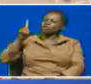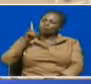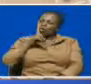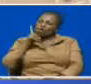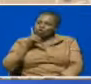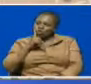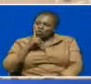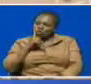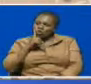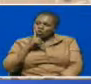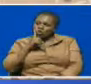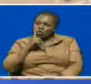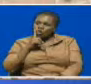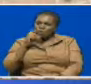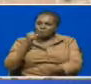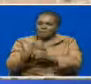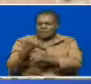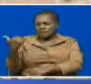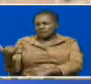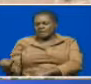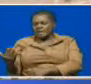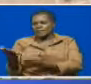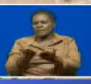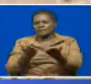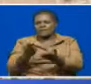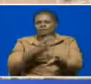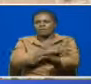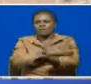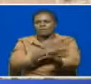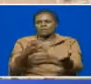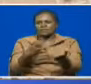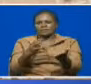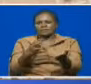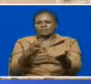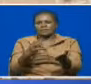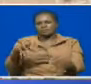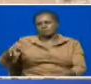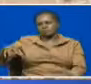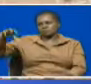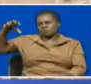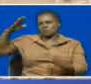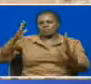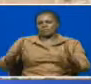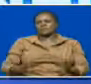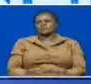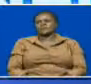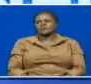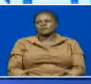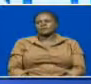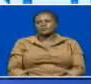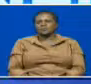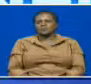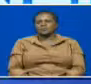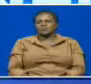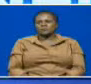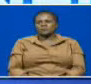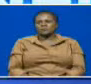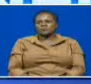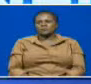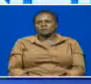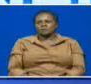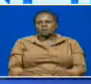tomorrow, we'll need that child to serve in the capacity of an adult. All right. Now, it definitely is